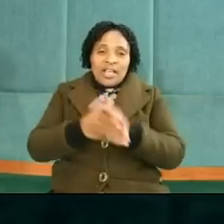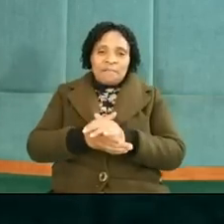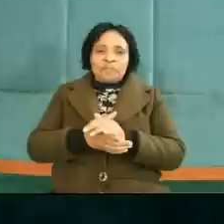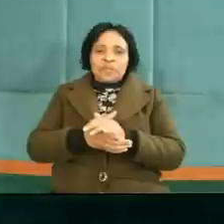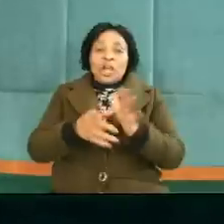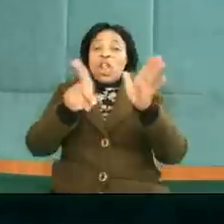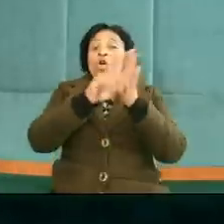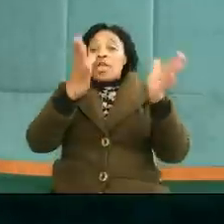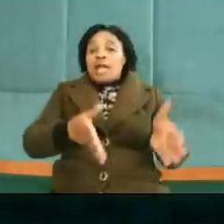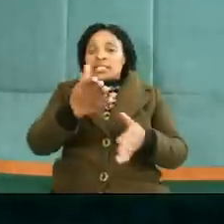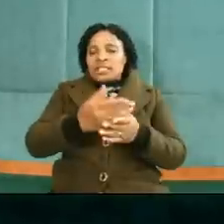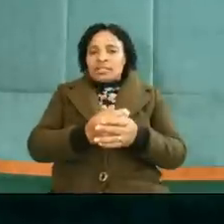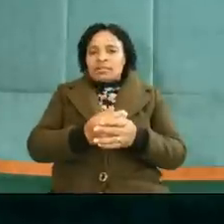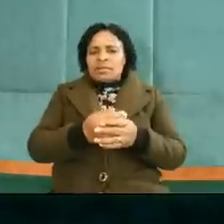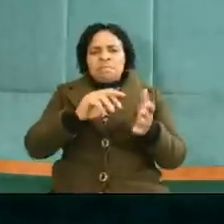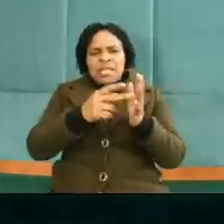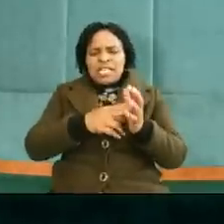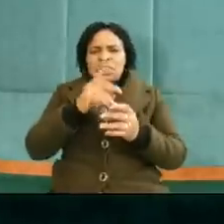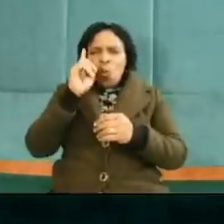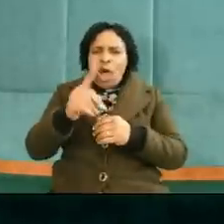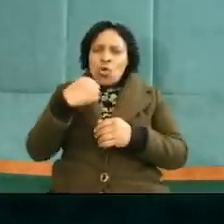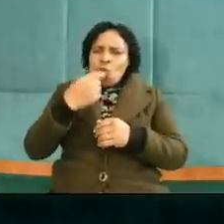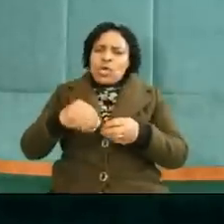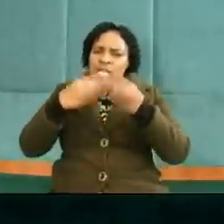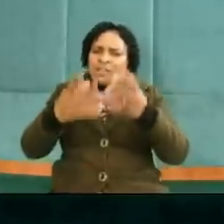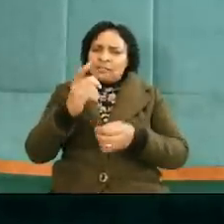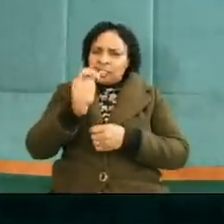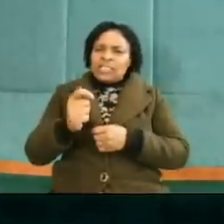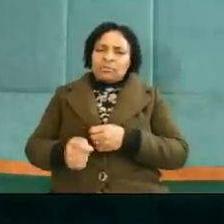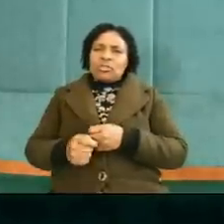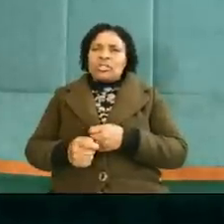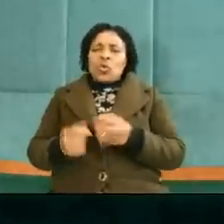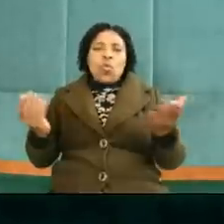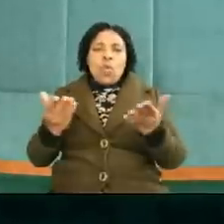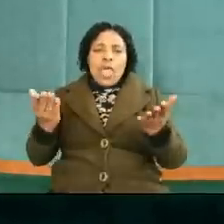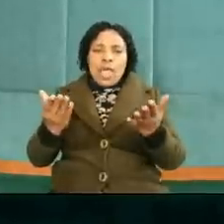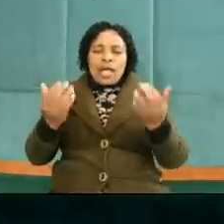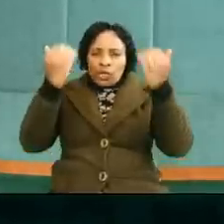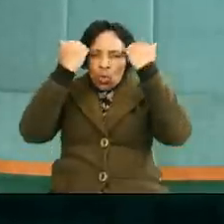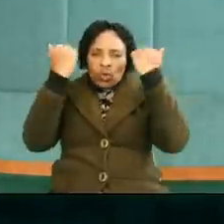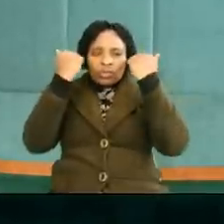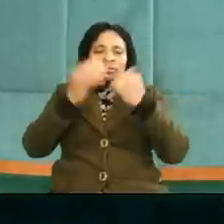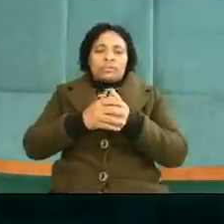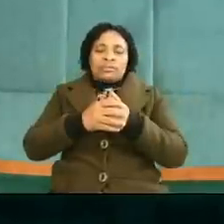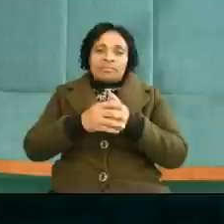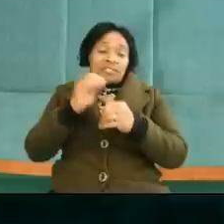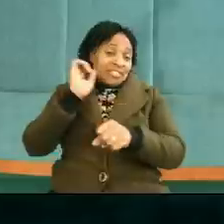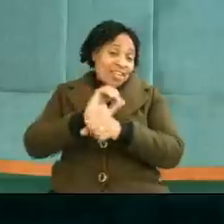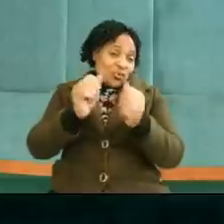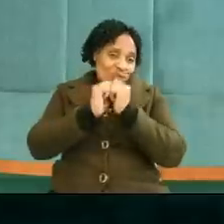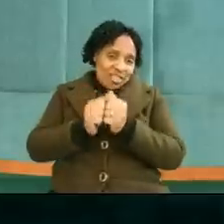Mean the one who give testimony. Where? Where? In court. Is the church